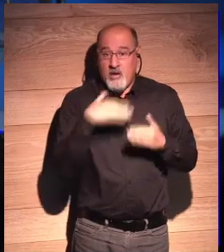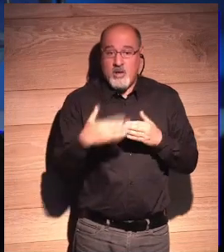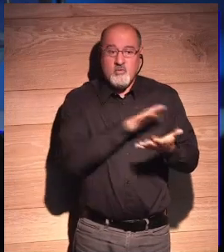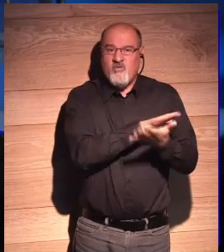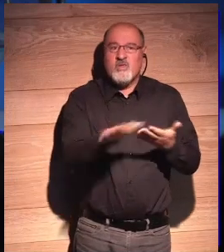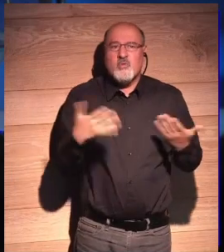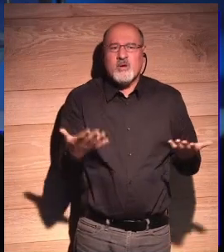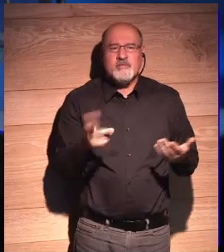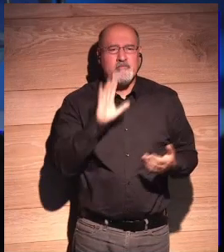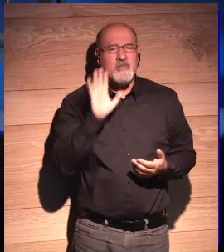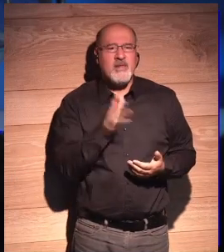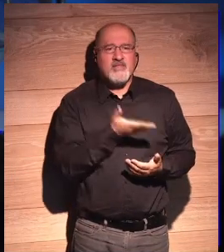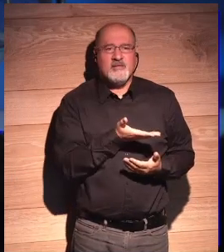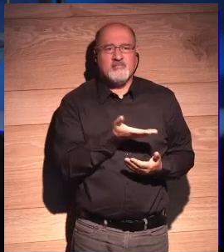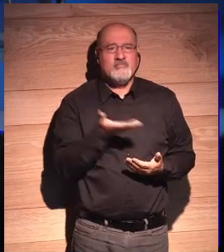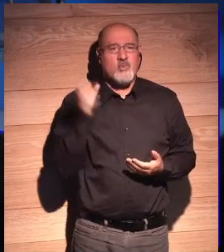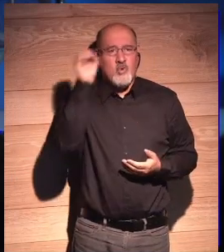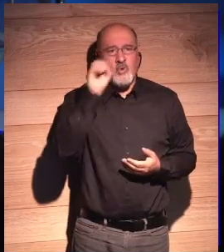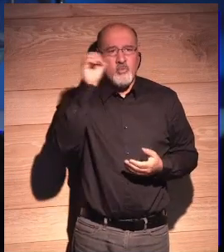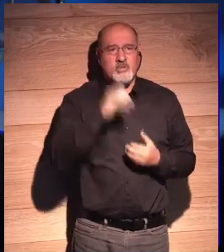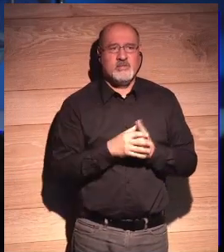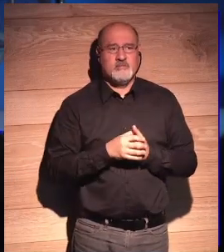that you could have? I mean,